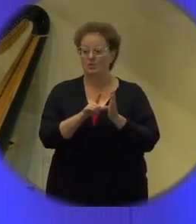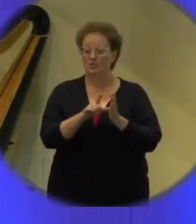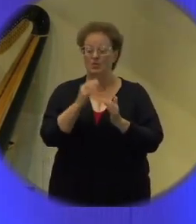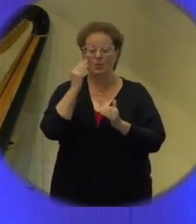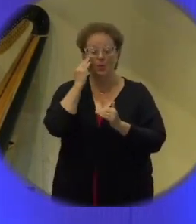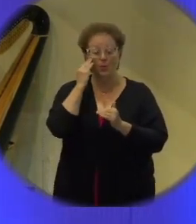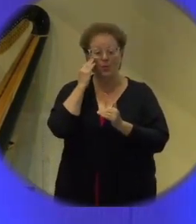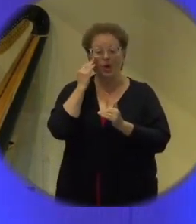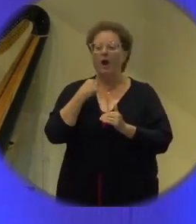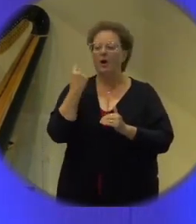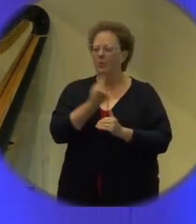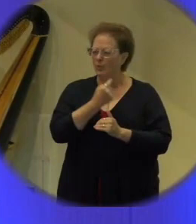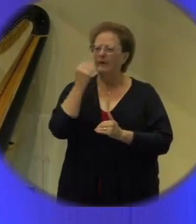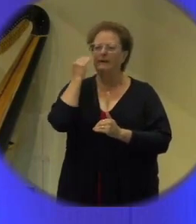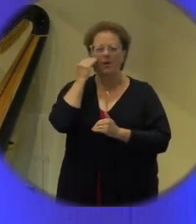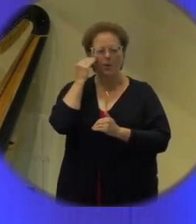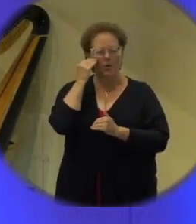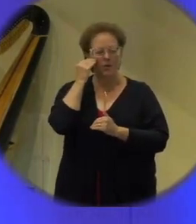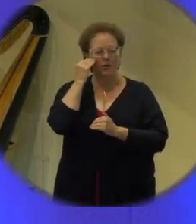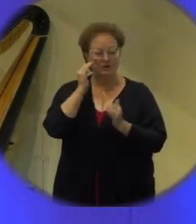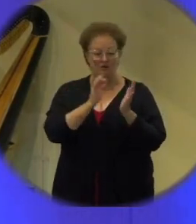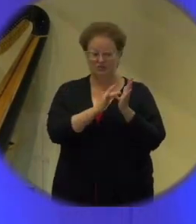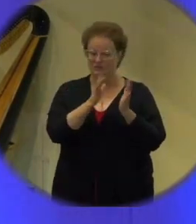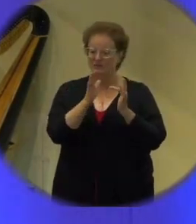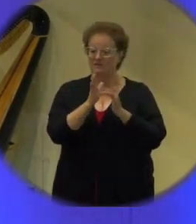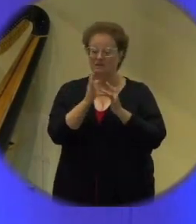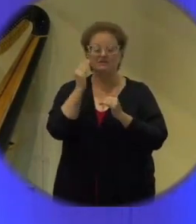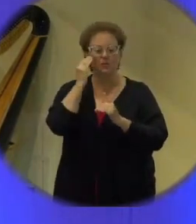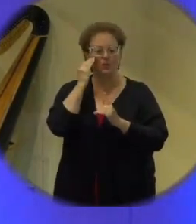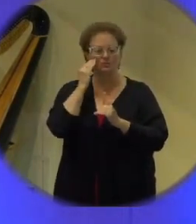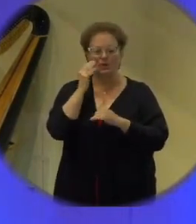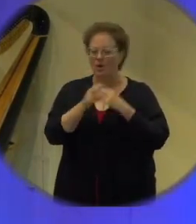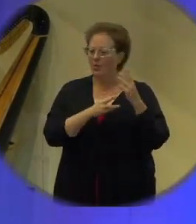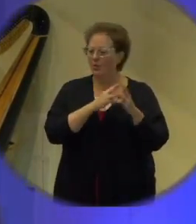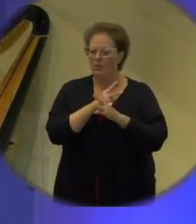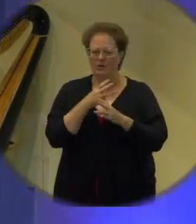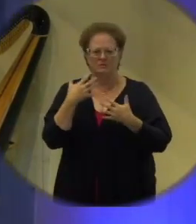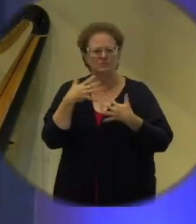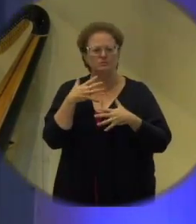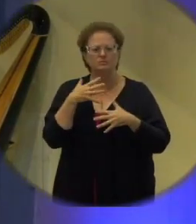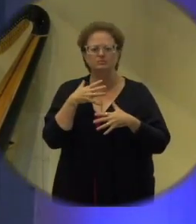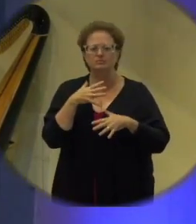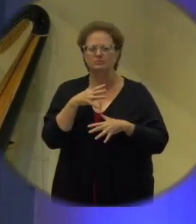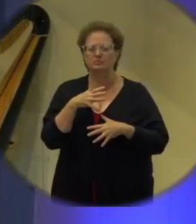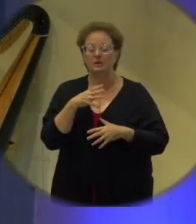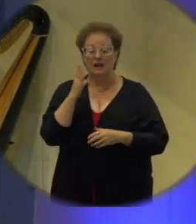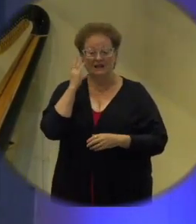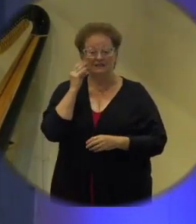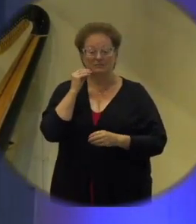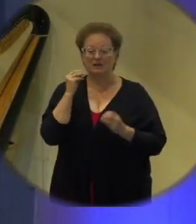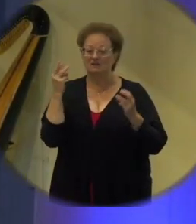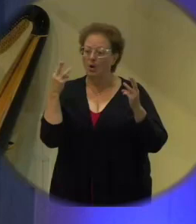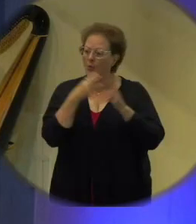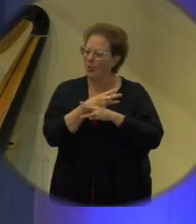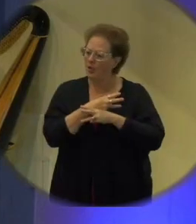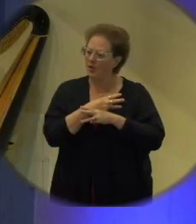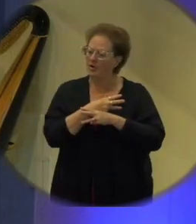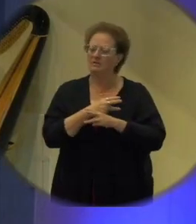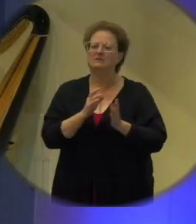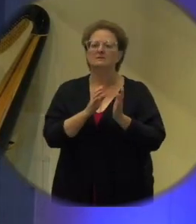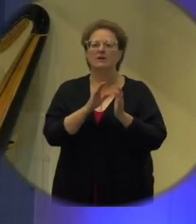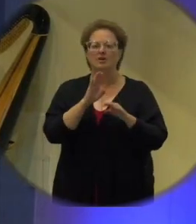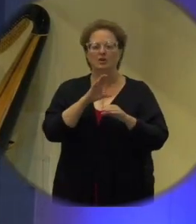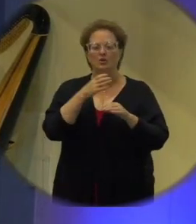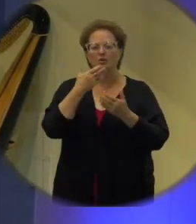know. So Jesus understands the terror of this world. He's faced it even in a way you can't even imagine, because that's what Good Friday's all